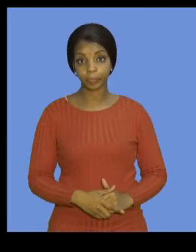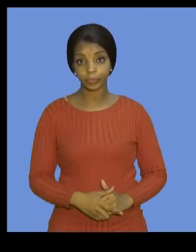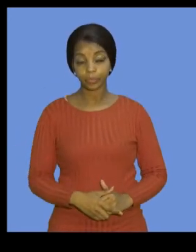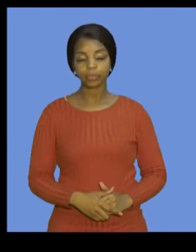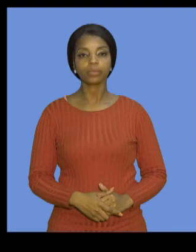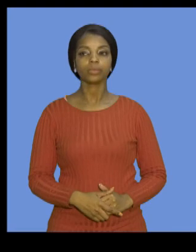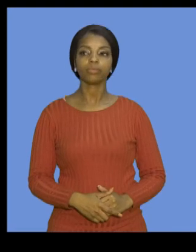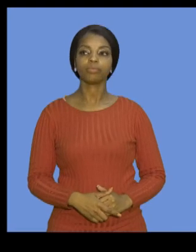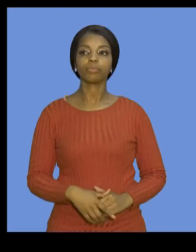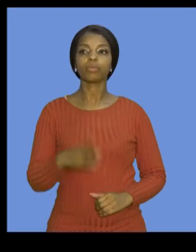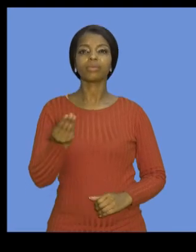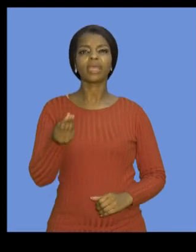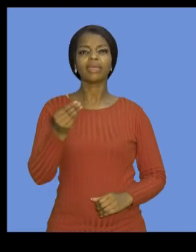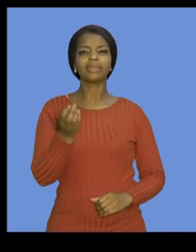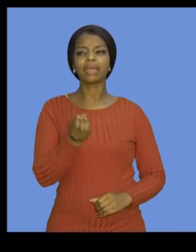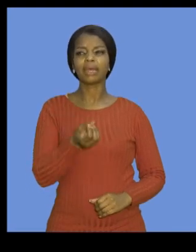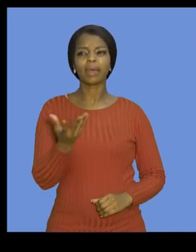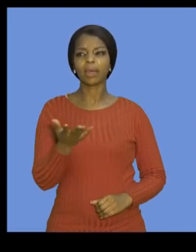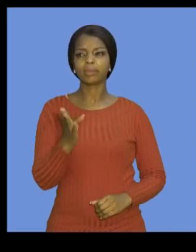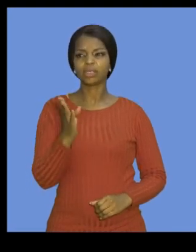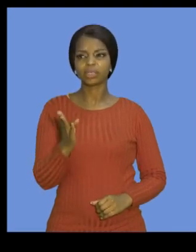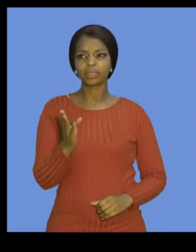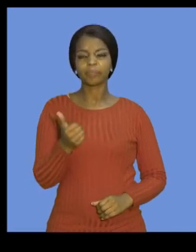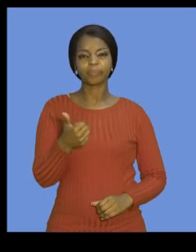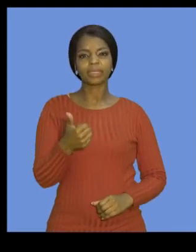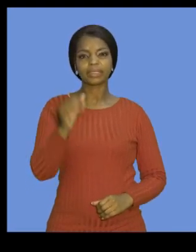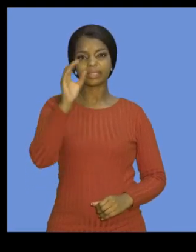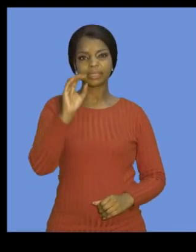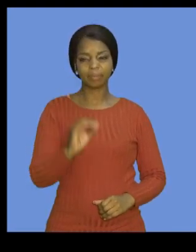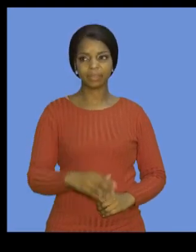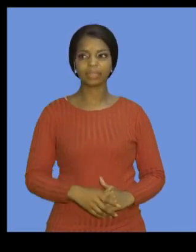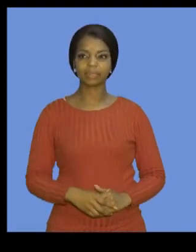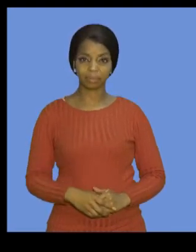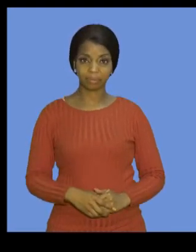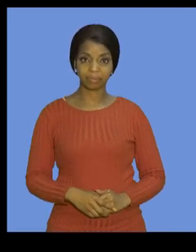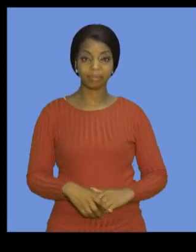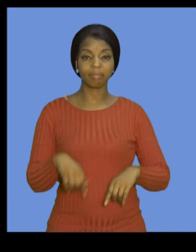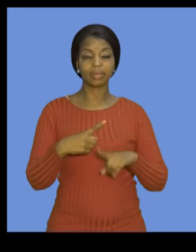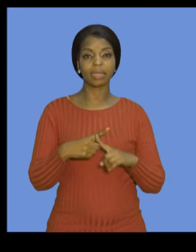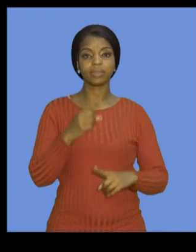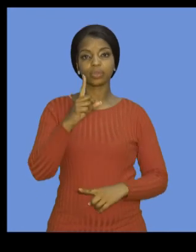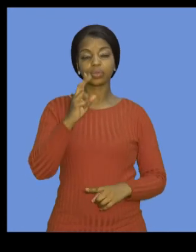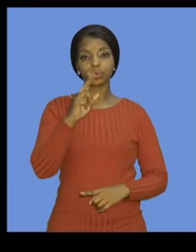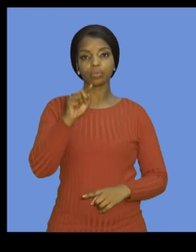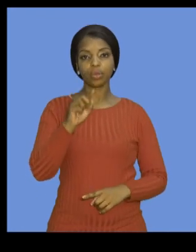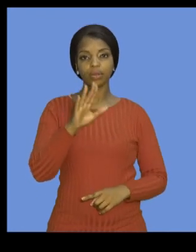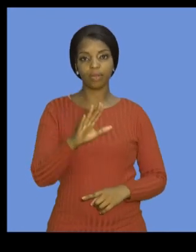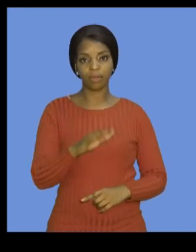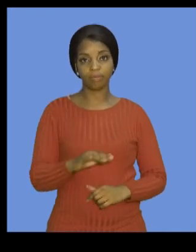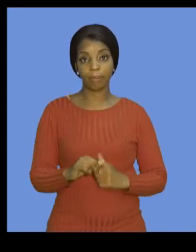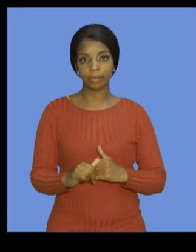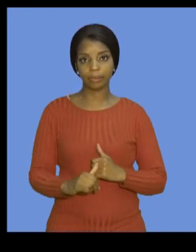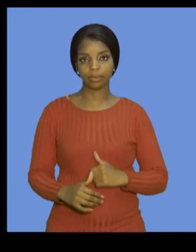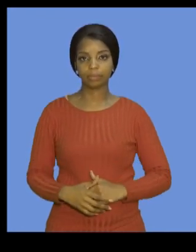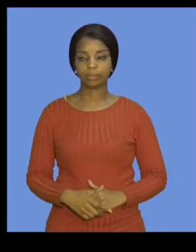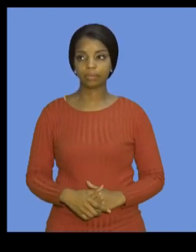interest is 6%, so it's 0.06 multiplied by 2.5, and that's going to give me